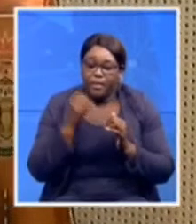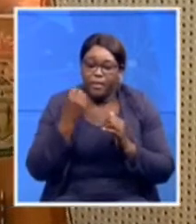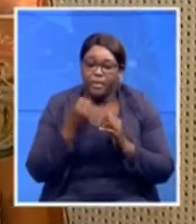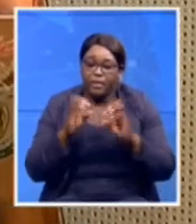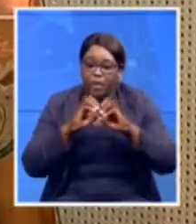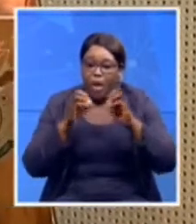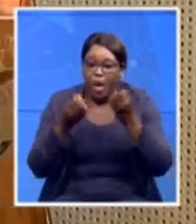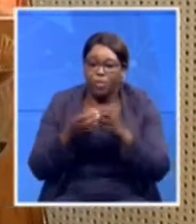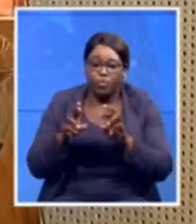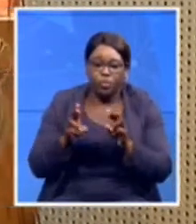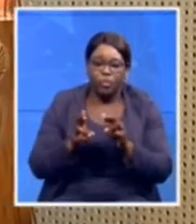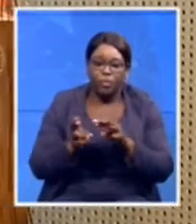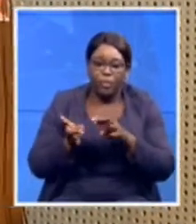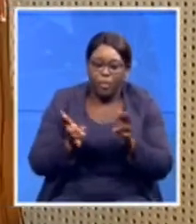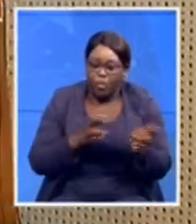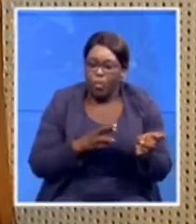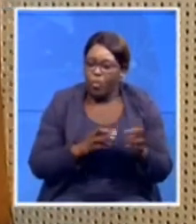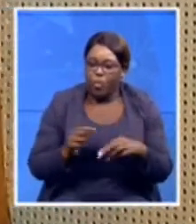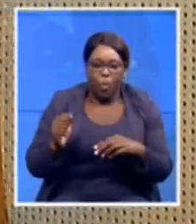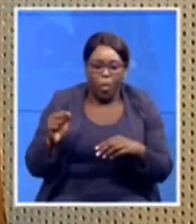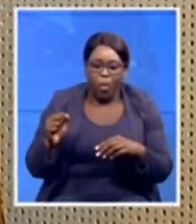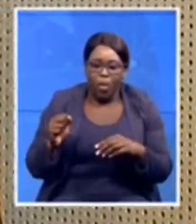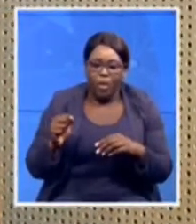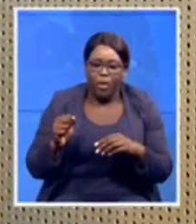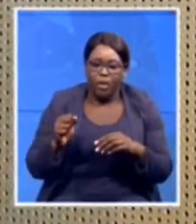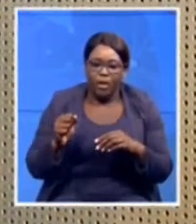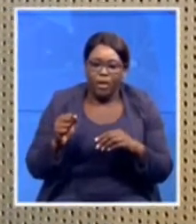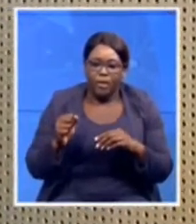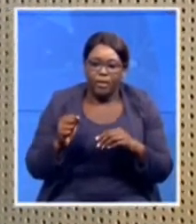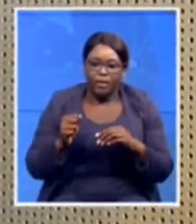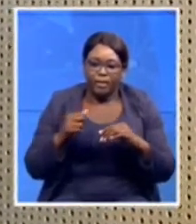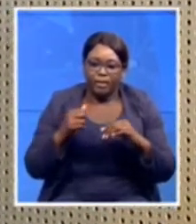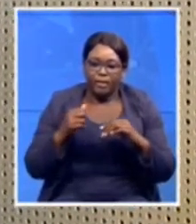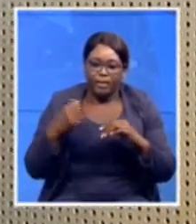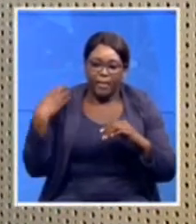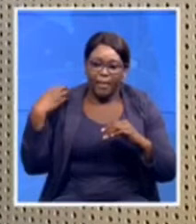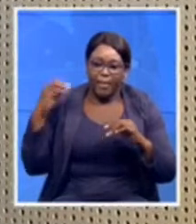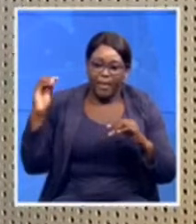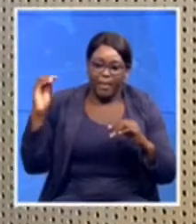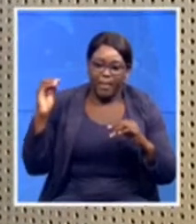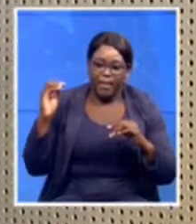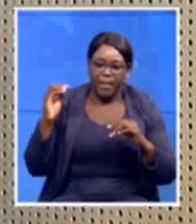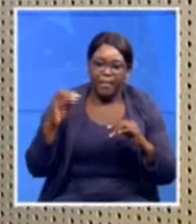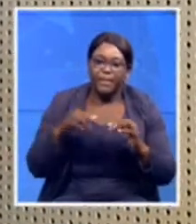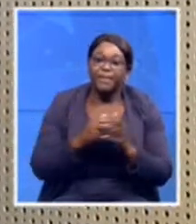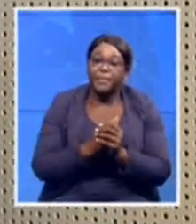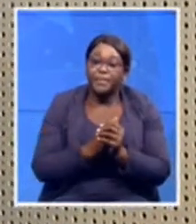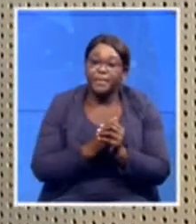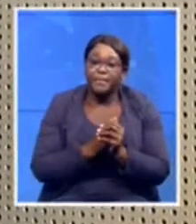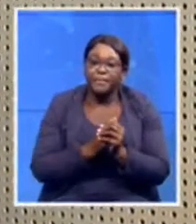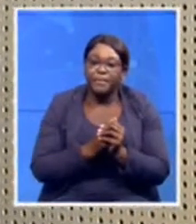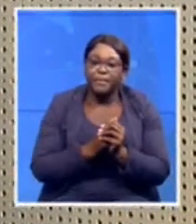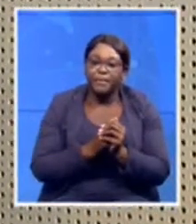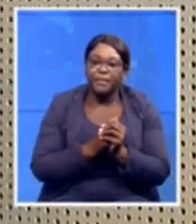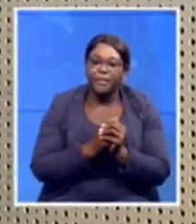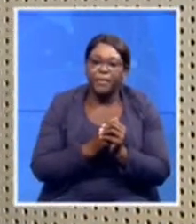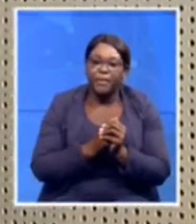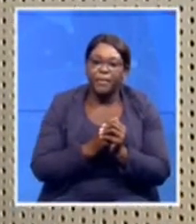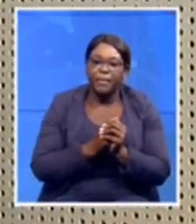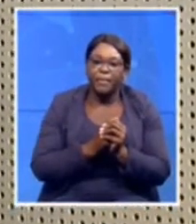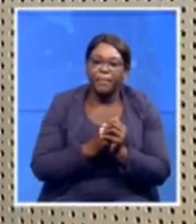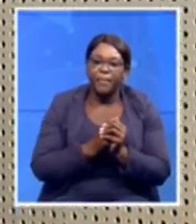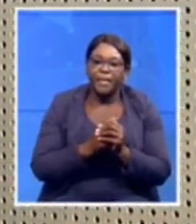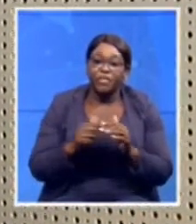the minister and the deputy minister have made sure that indeed we implement the act. There's no two-way about it.